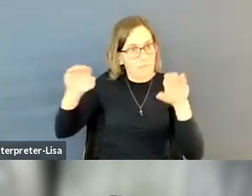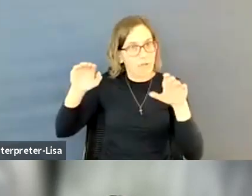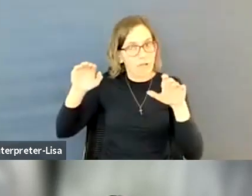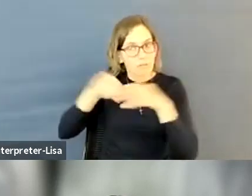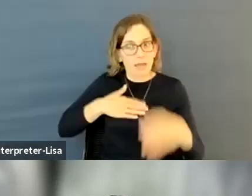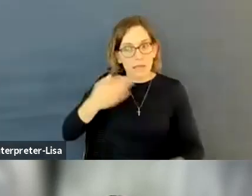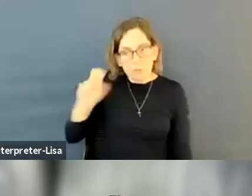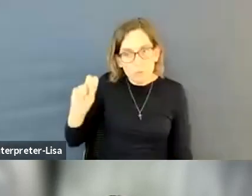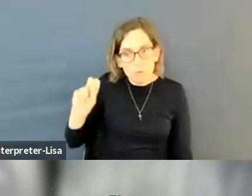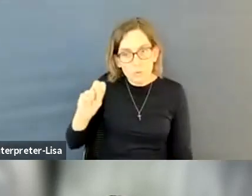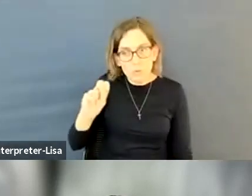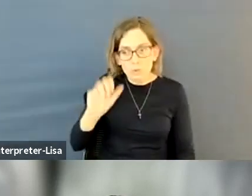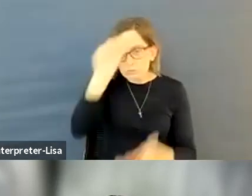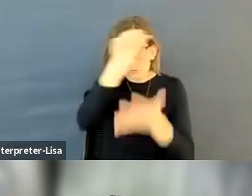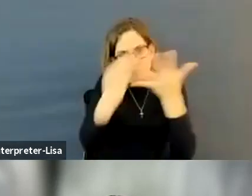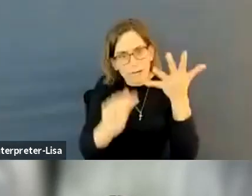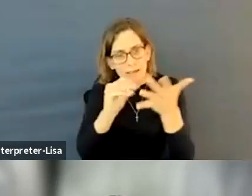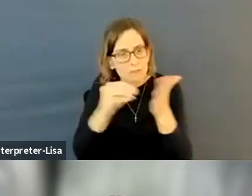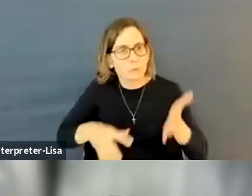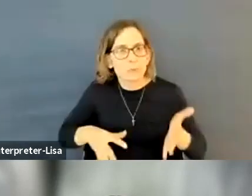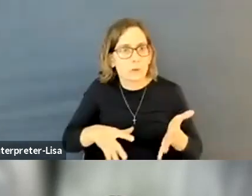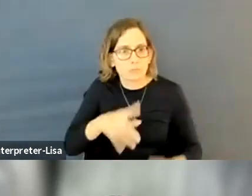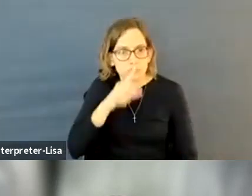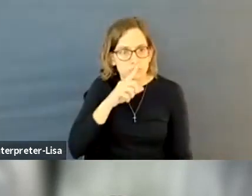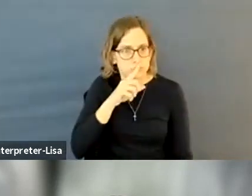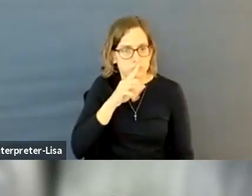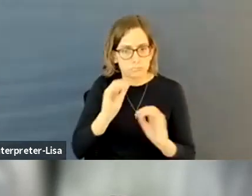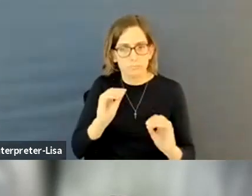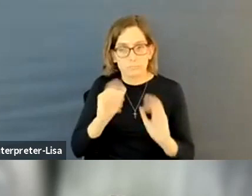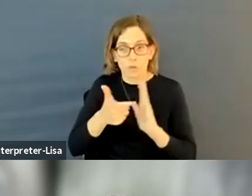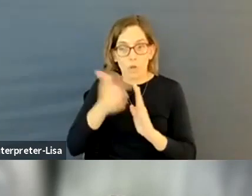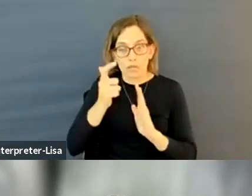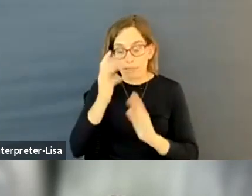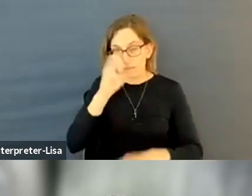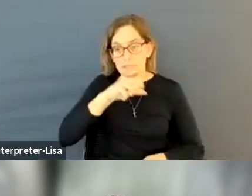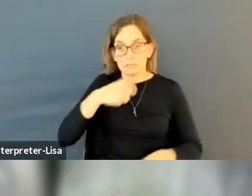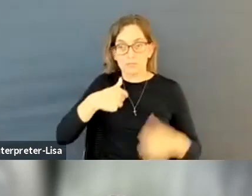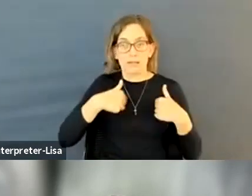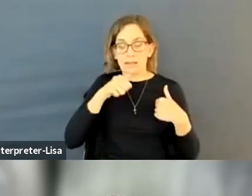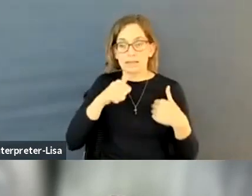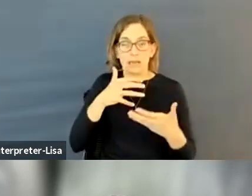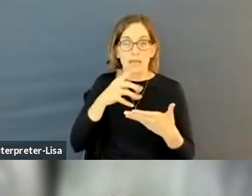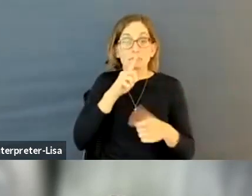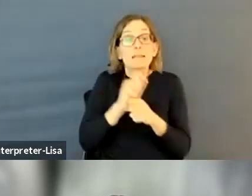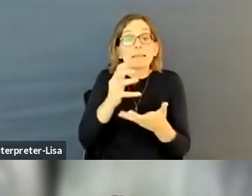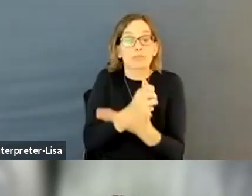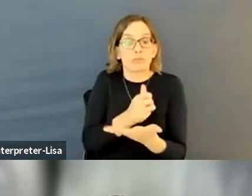I was a straight A student, that was for naught. It was just automatic assumption that I did not deserve to be here.